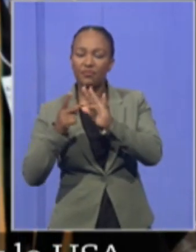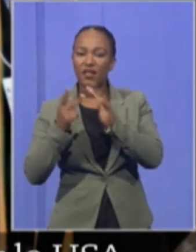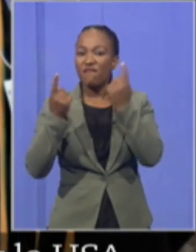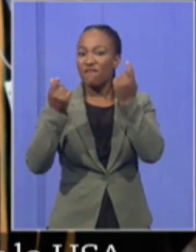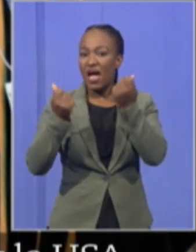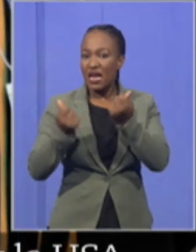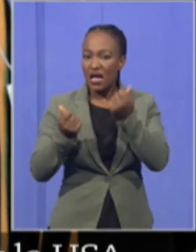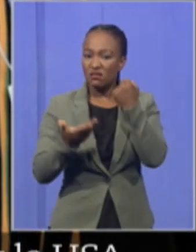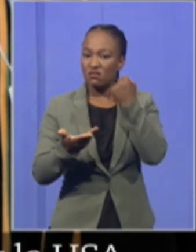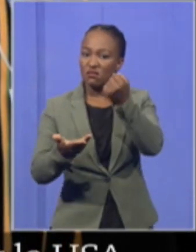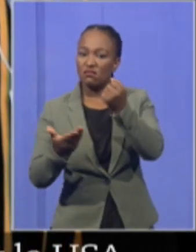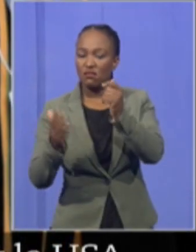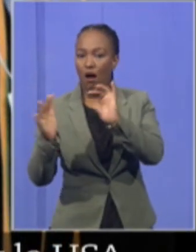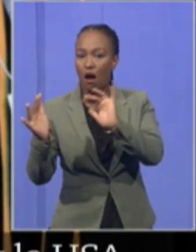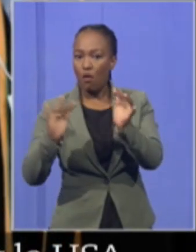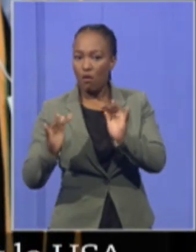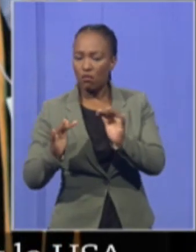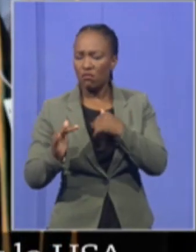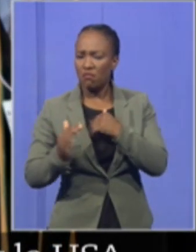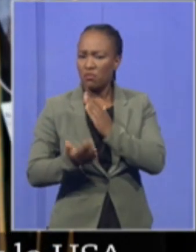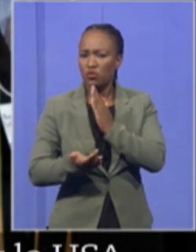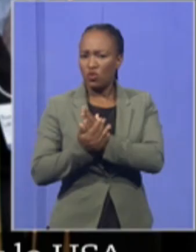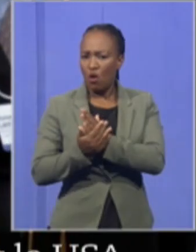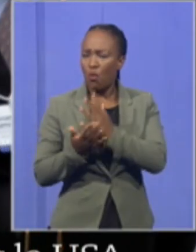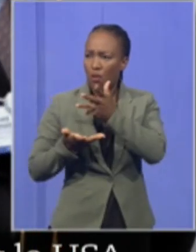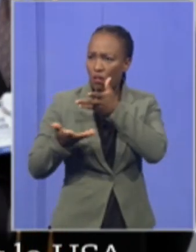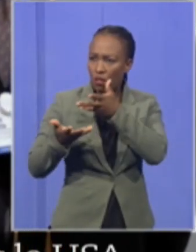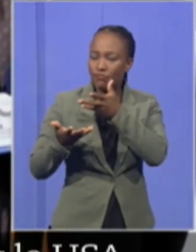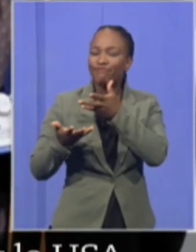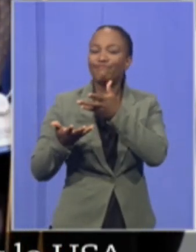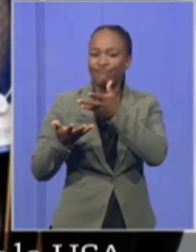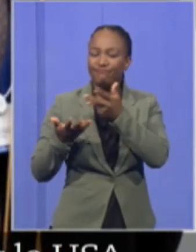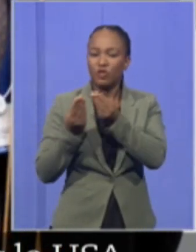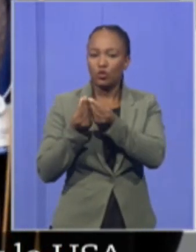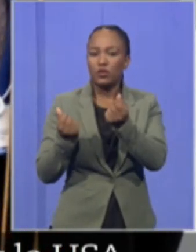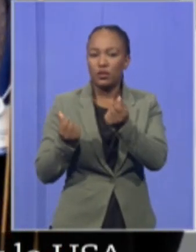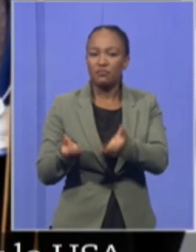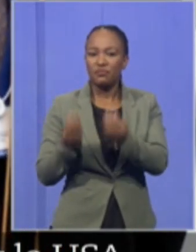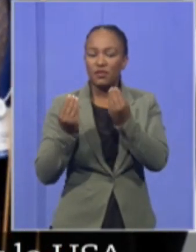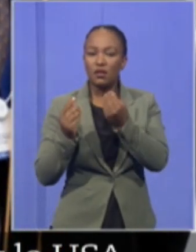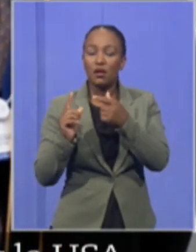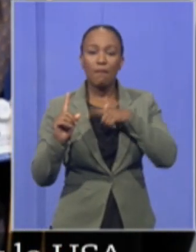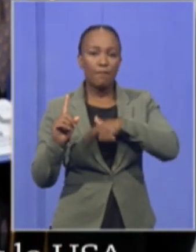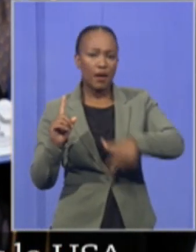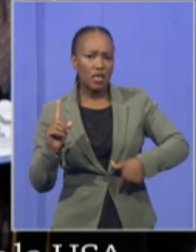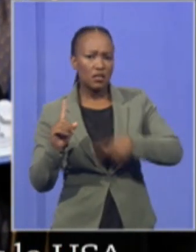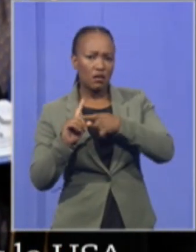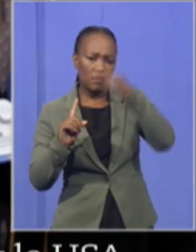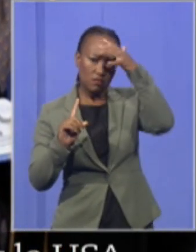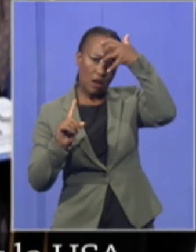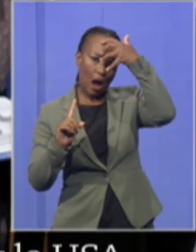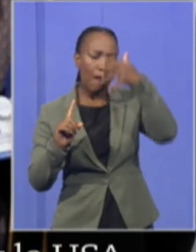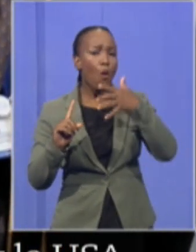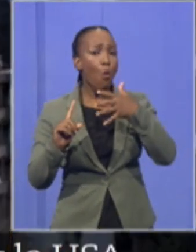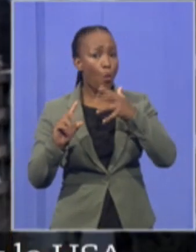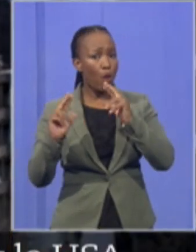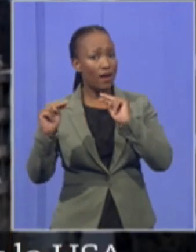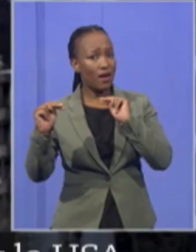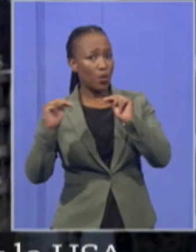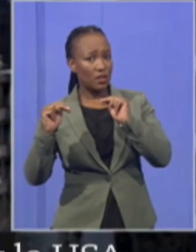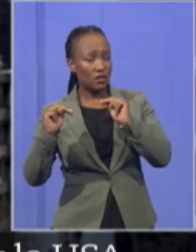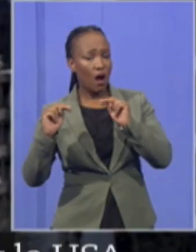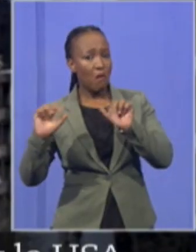thereof. And I'm sure that we will find great solutions. President Trump is a great deal maker, and so am